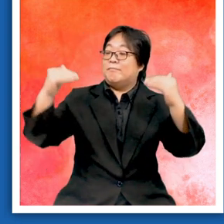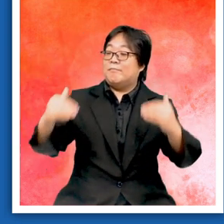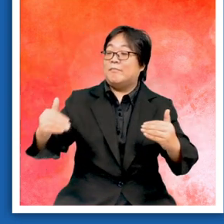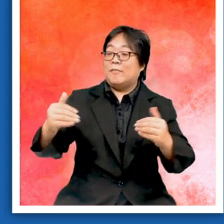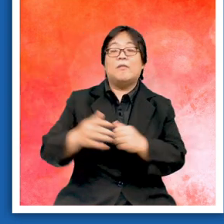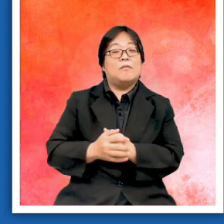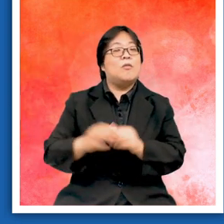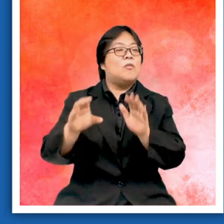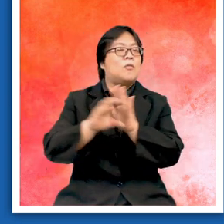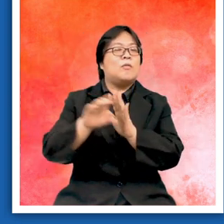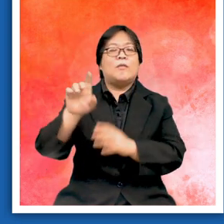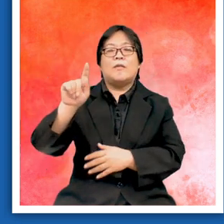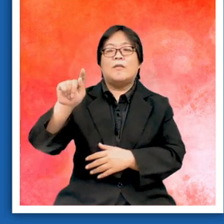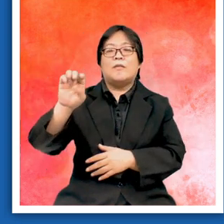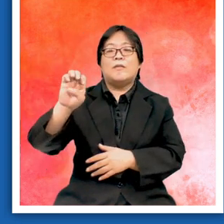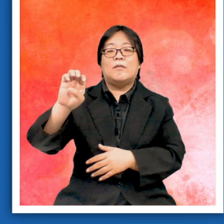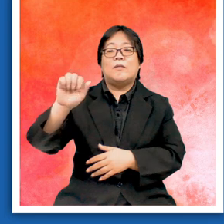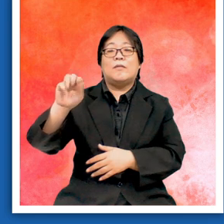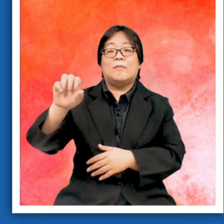page of Teams